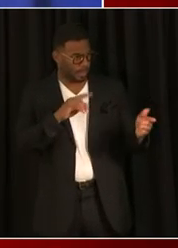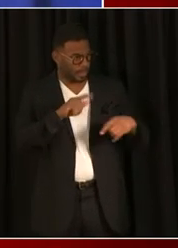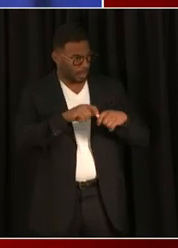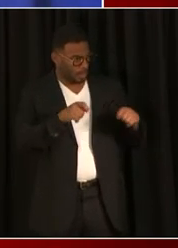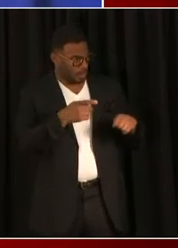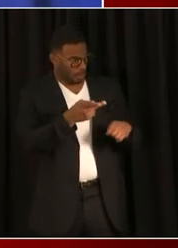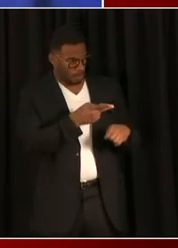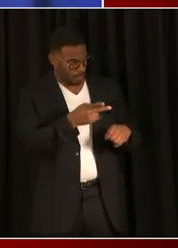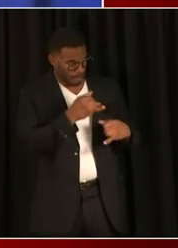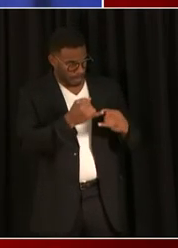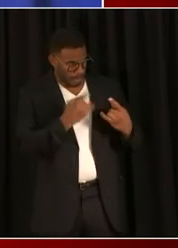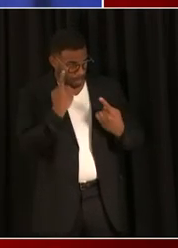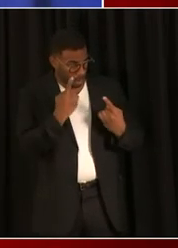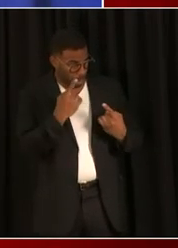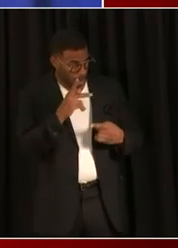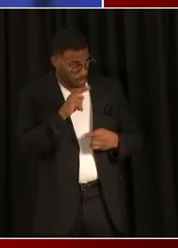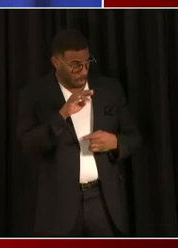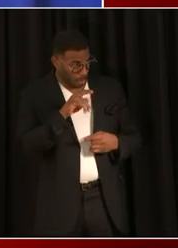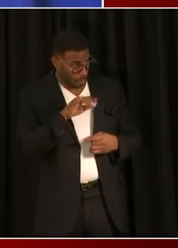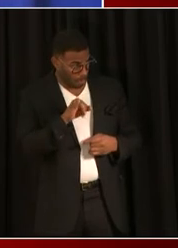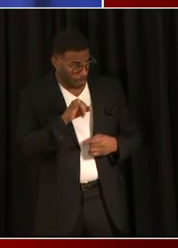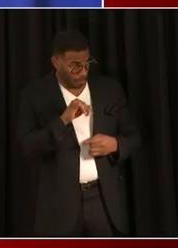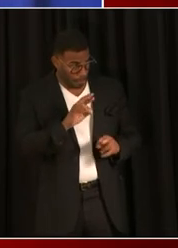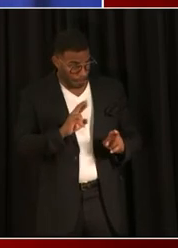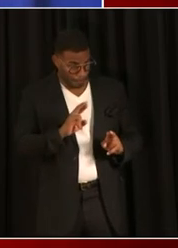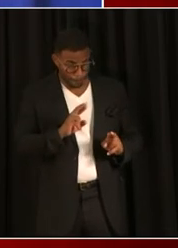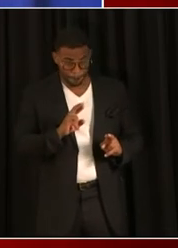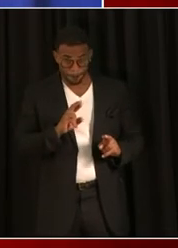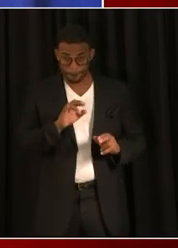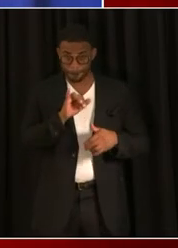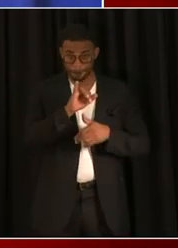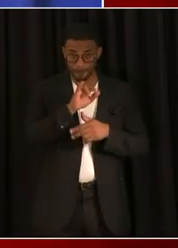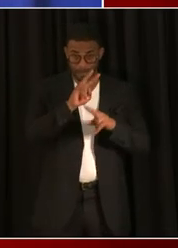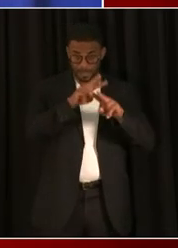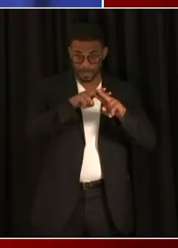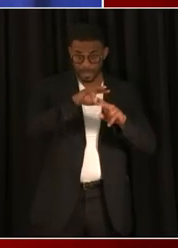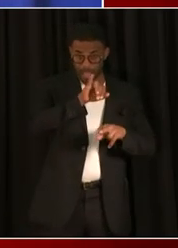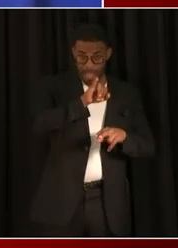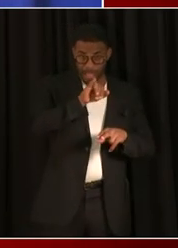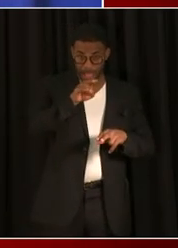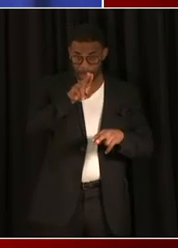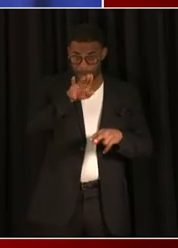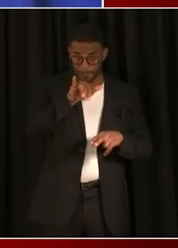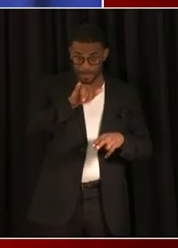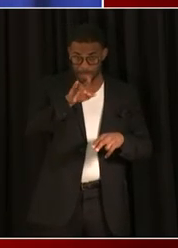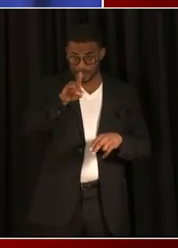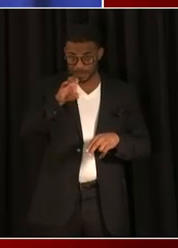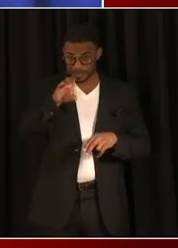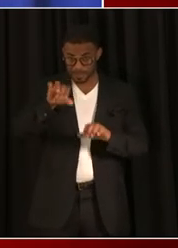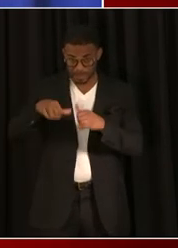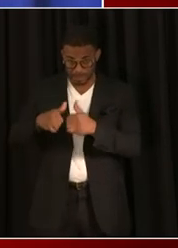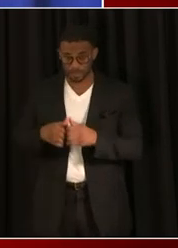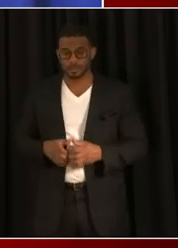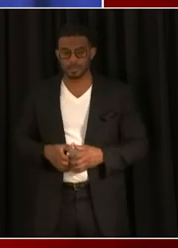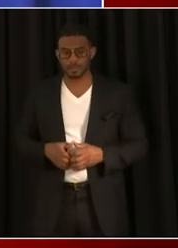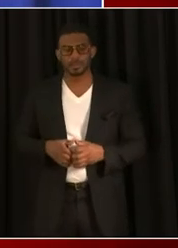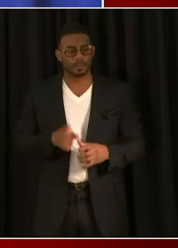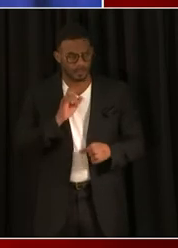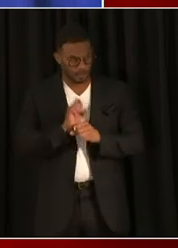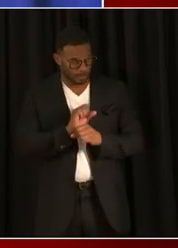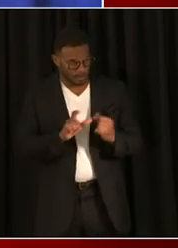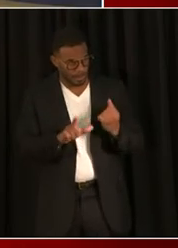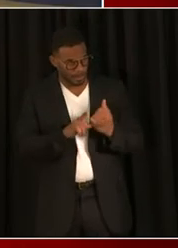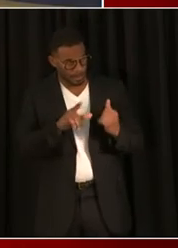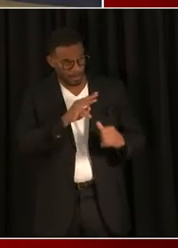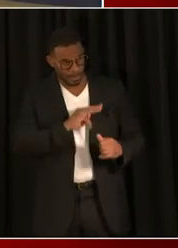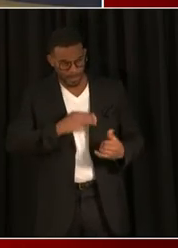with parting thoughts. So Christy, the iBuyDC challenge, but any other parting thoughts for us? Well, yeah, absolutely,